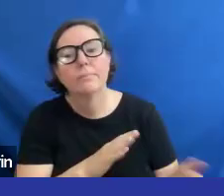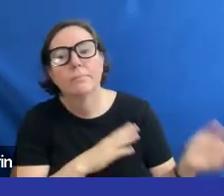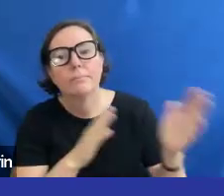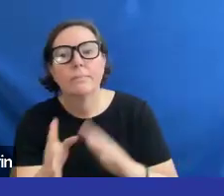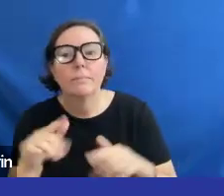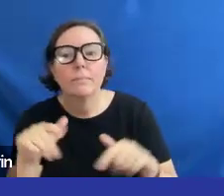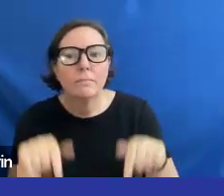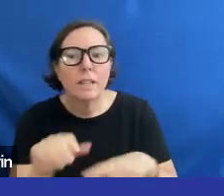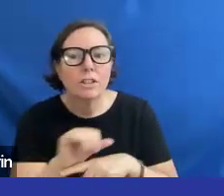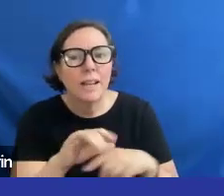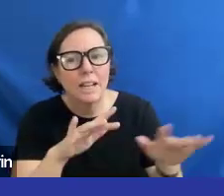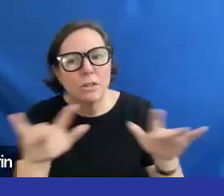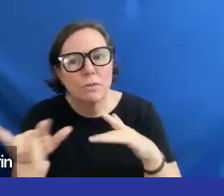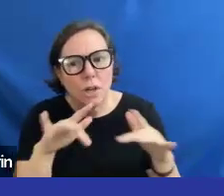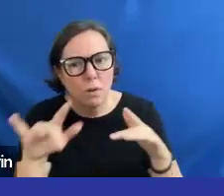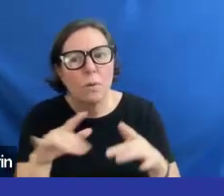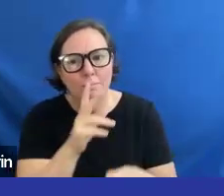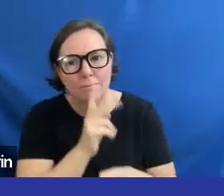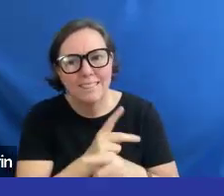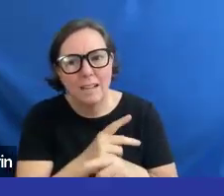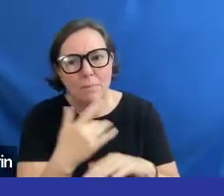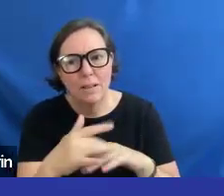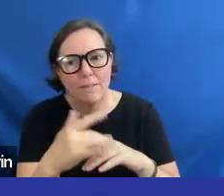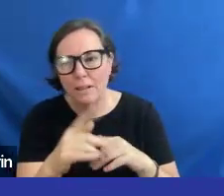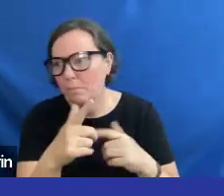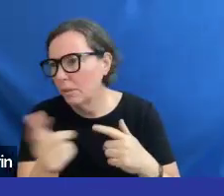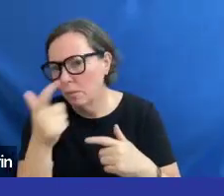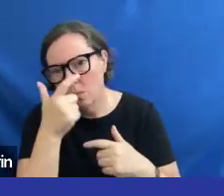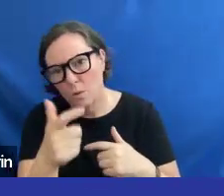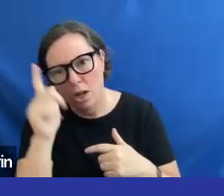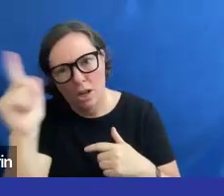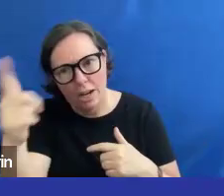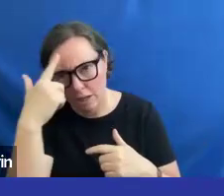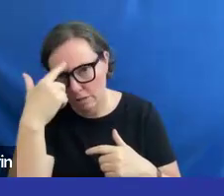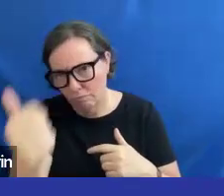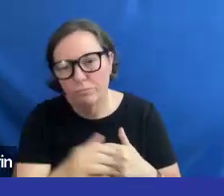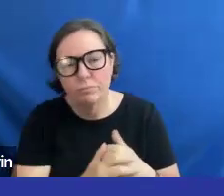The training will be recorded and available for viewing at your convenience.